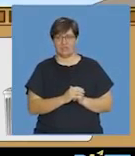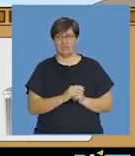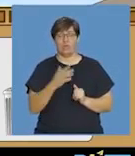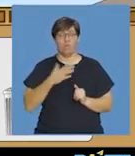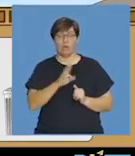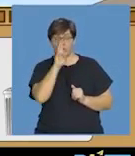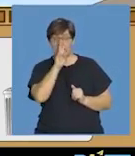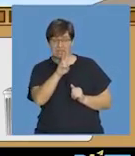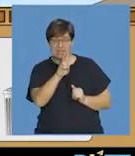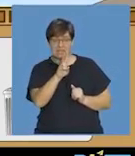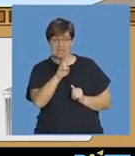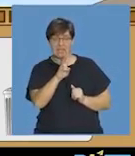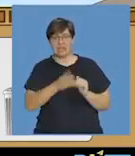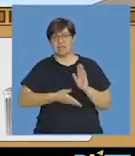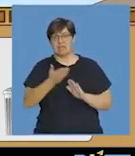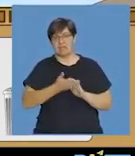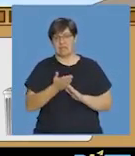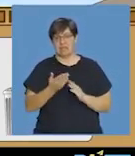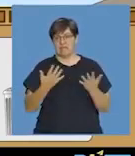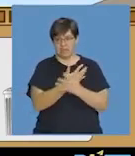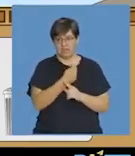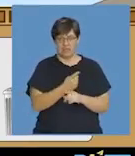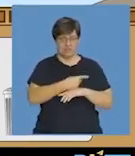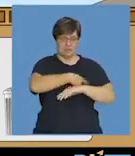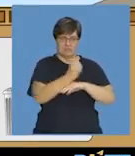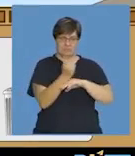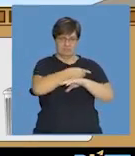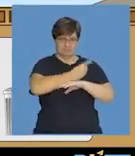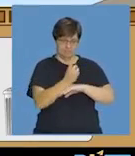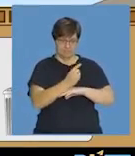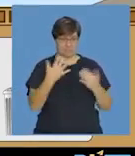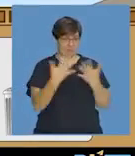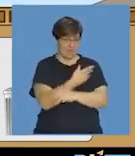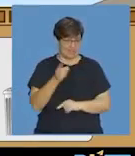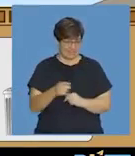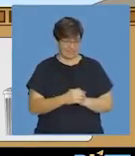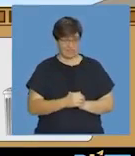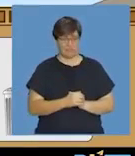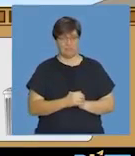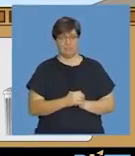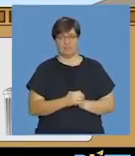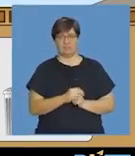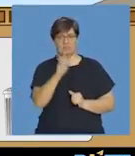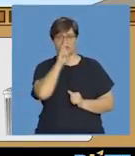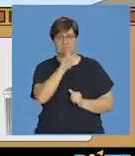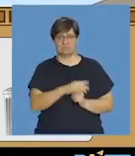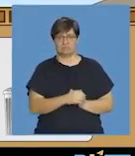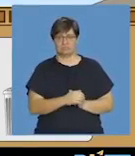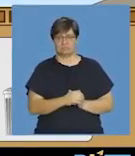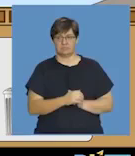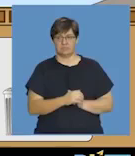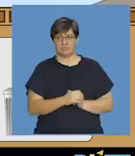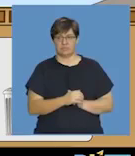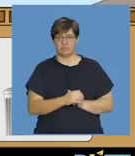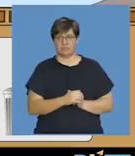to see the speed. So it's going to be a little speedometer. That's just going to show you how fast it's going to go. Watch. I